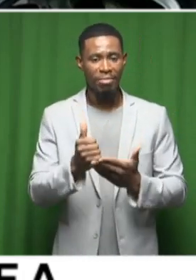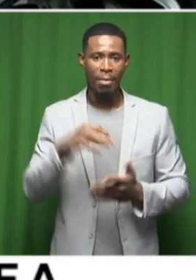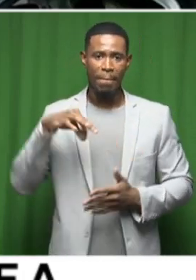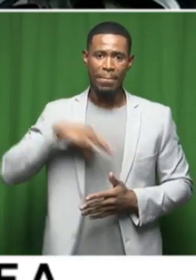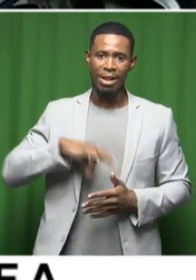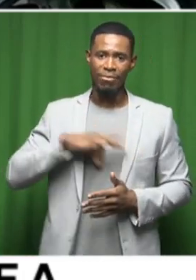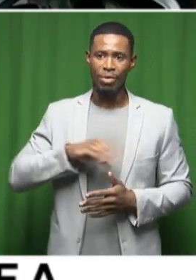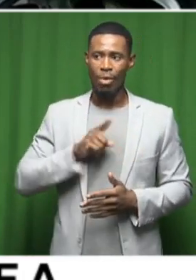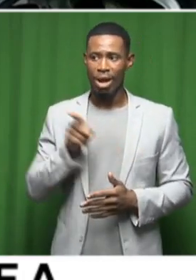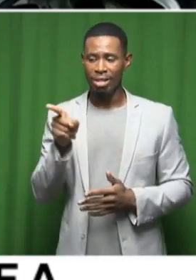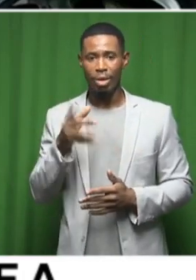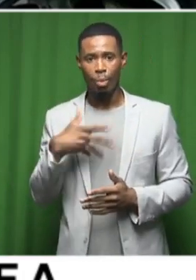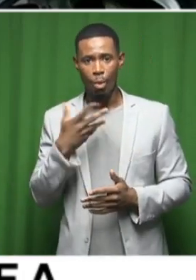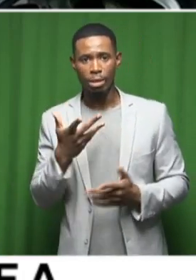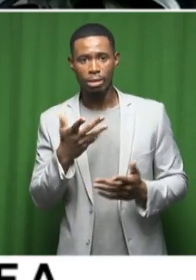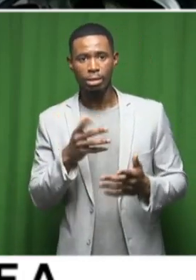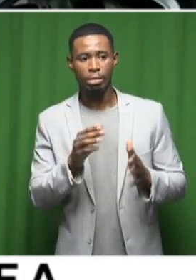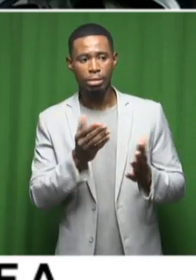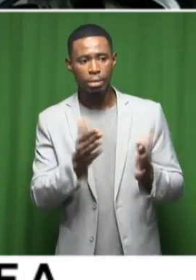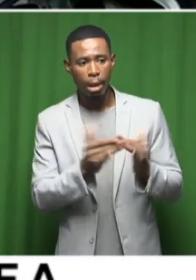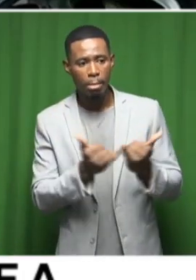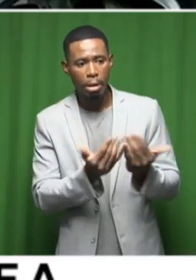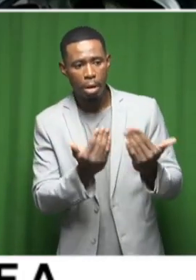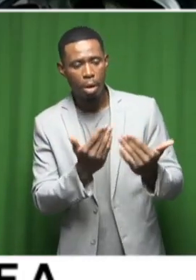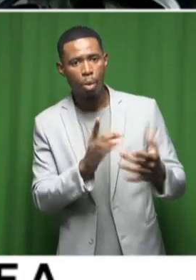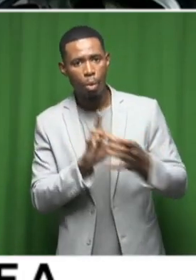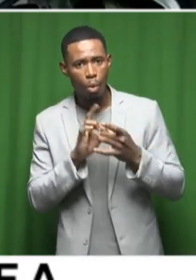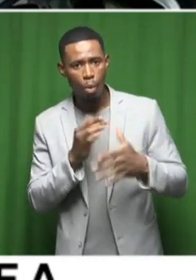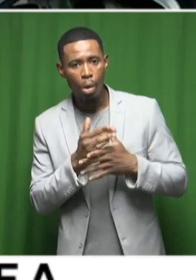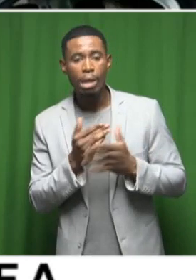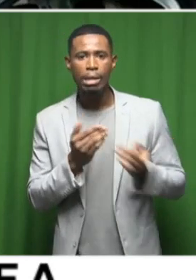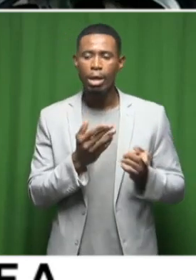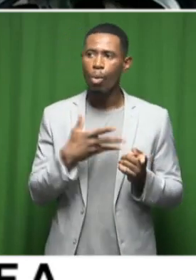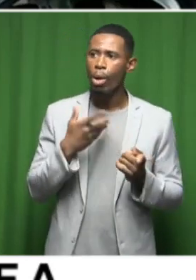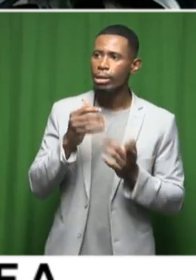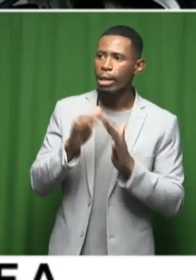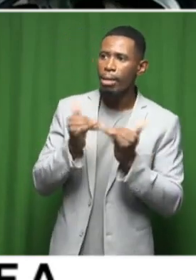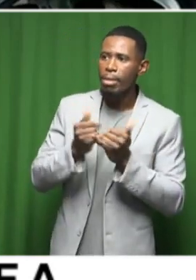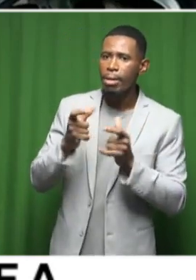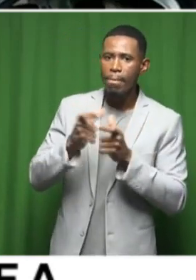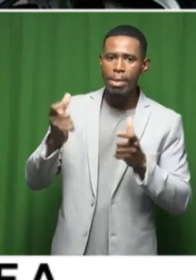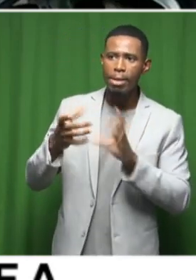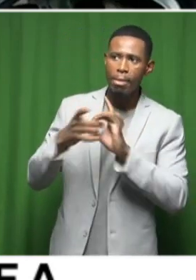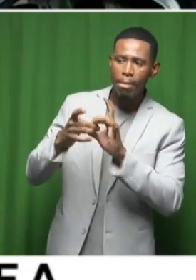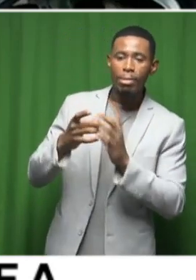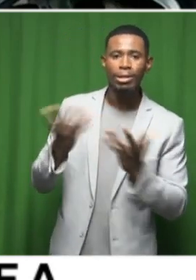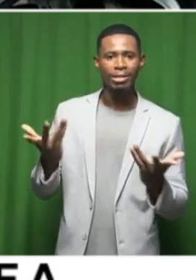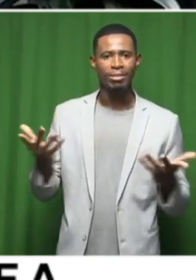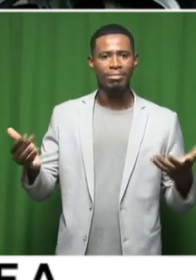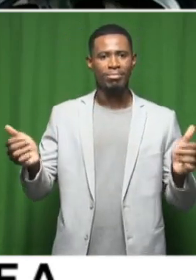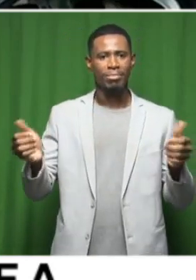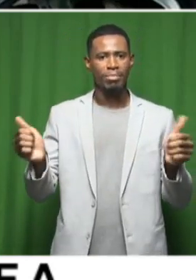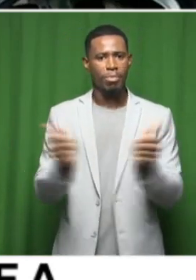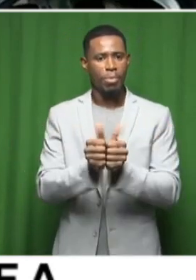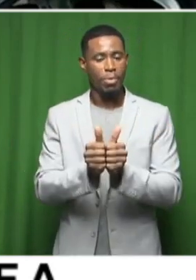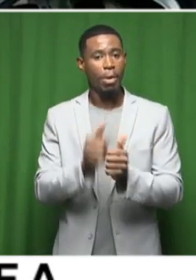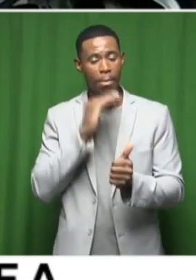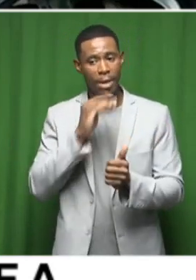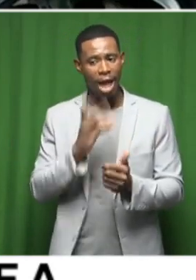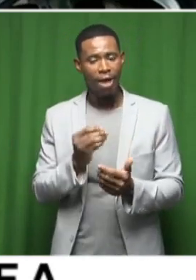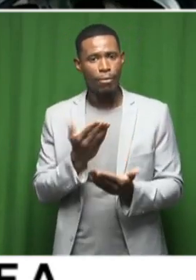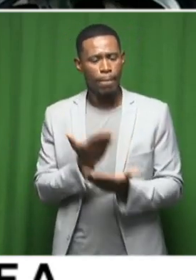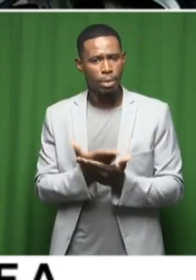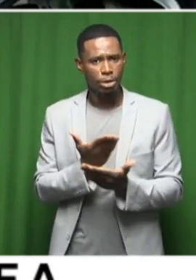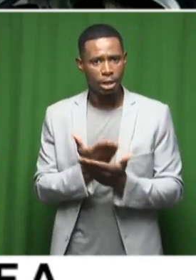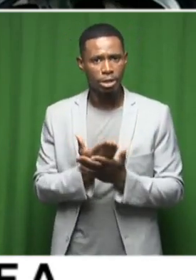of it, of course, there's a need to help those SMEs once they are identified to be high potential, not quite perfect, but high